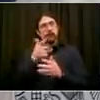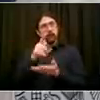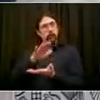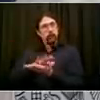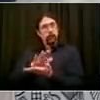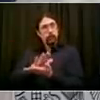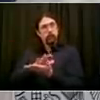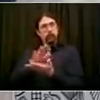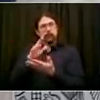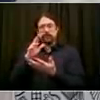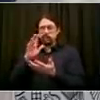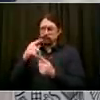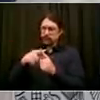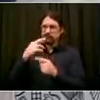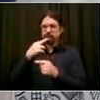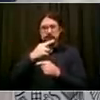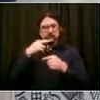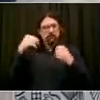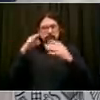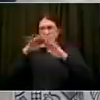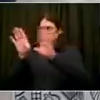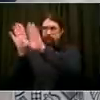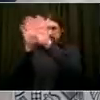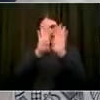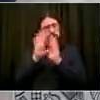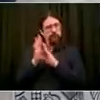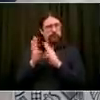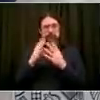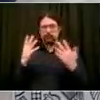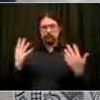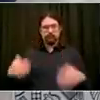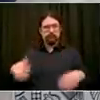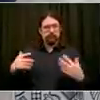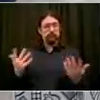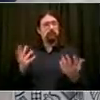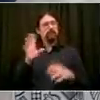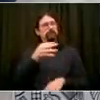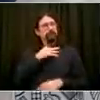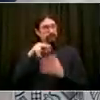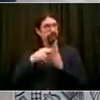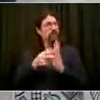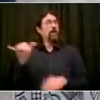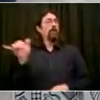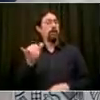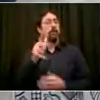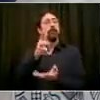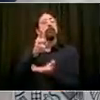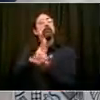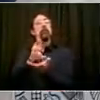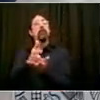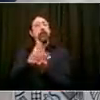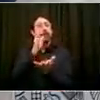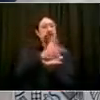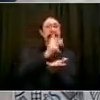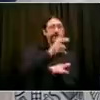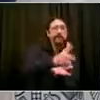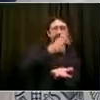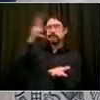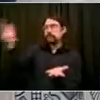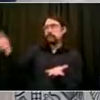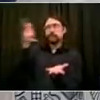city is going into an orange zone, it's a when the city is going into an orange zone. And again, I'm being very straightforward to all the folks. I've heard